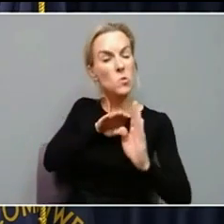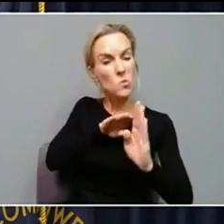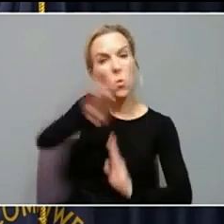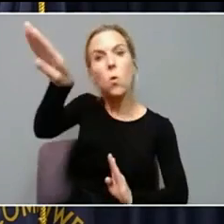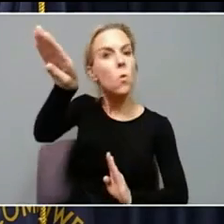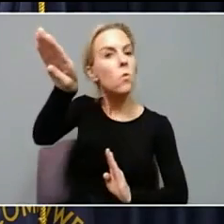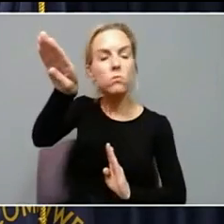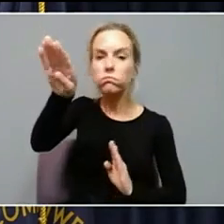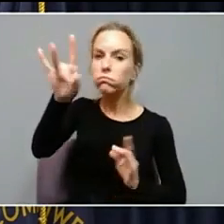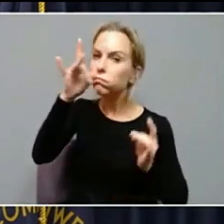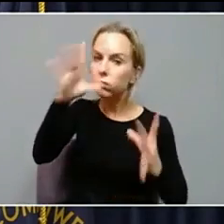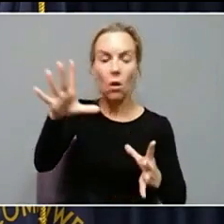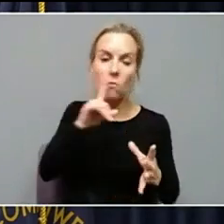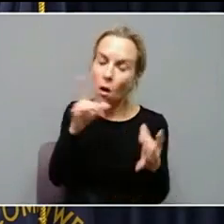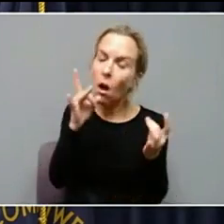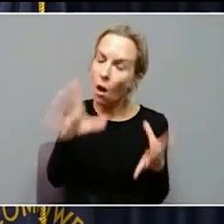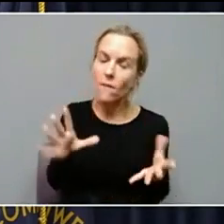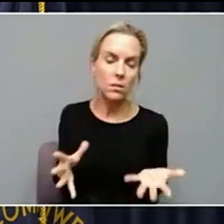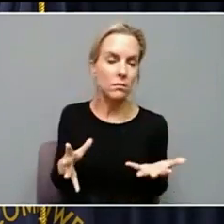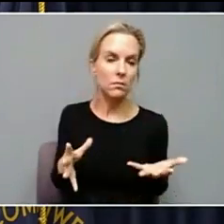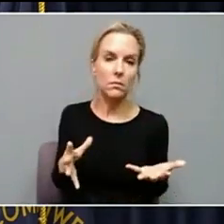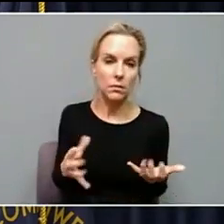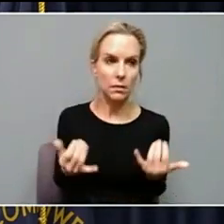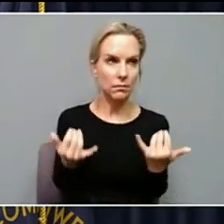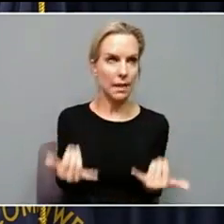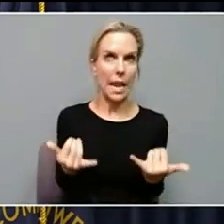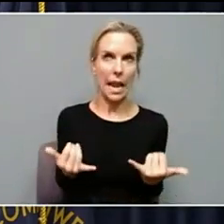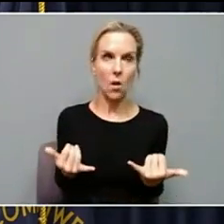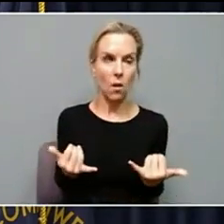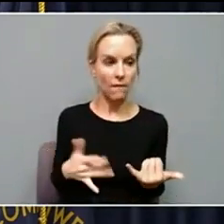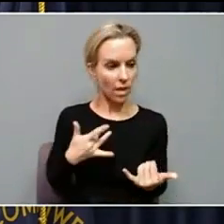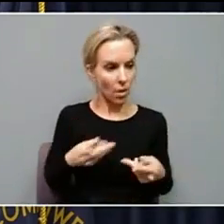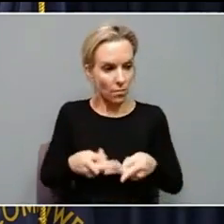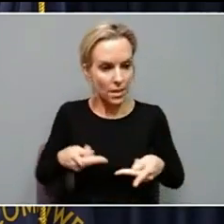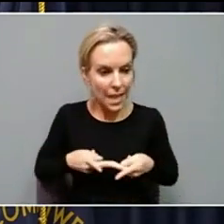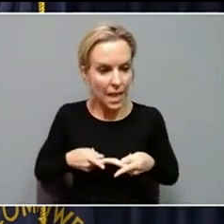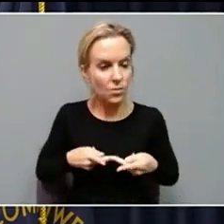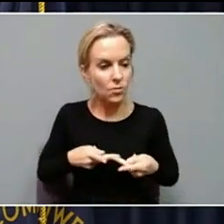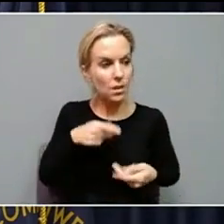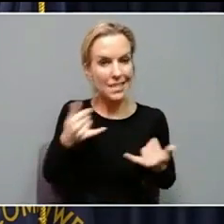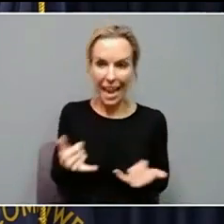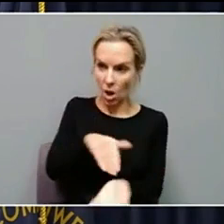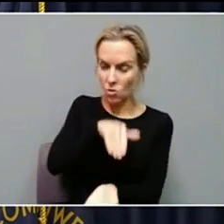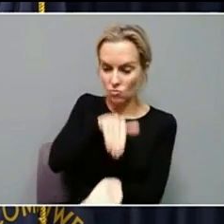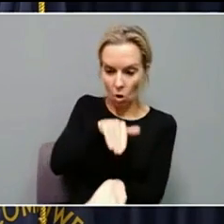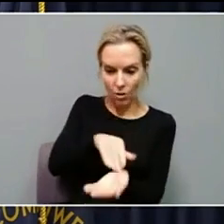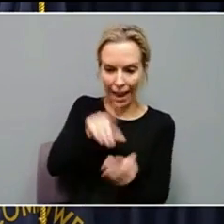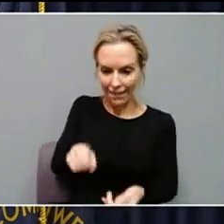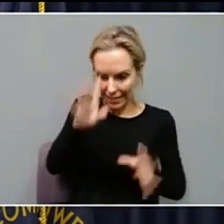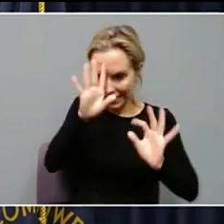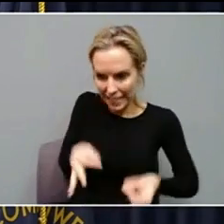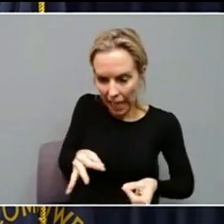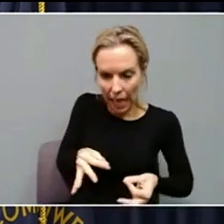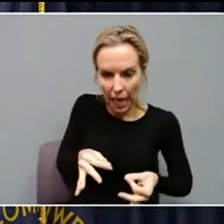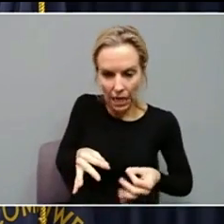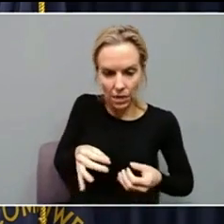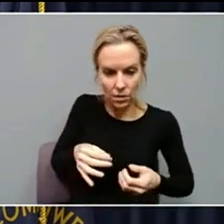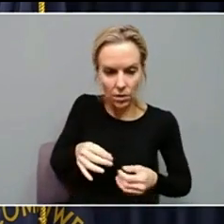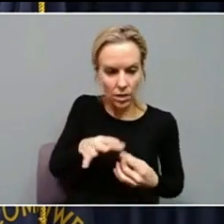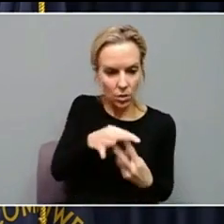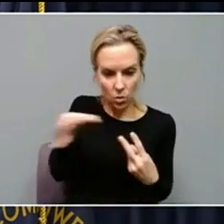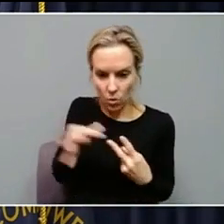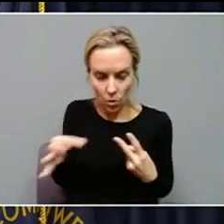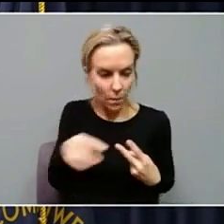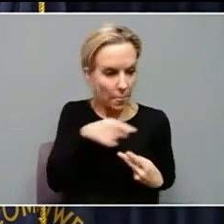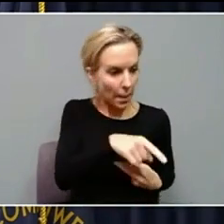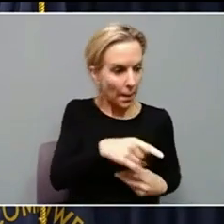it was awful, we're never in a position where doctors worry they need to choose between treating a patient who can't breathe